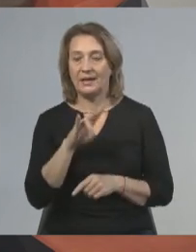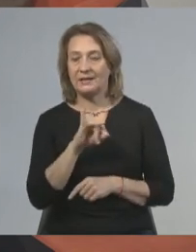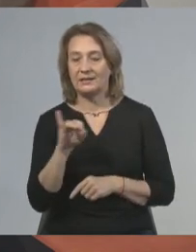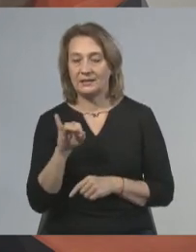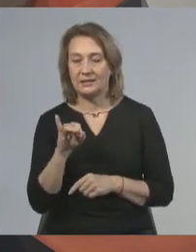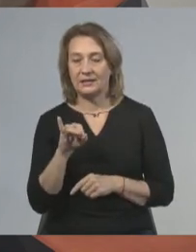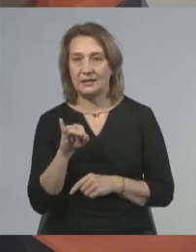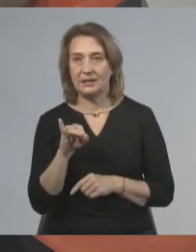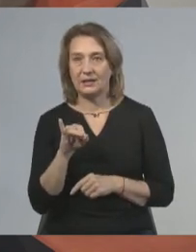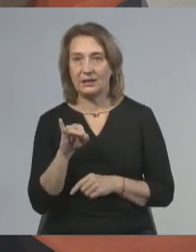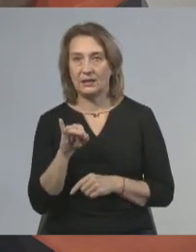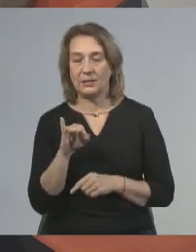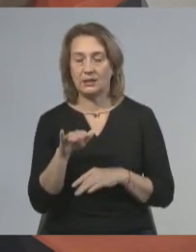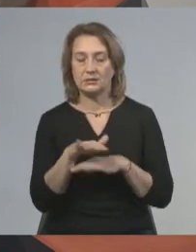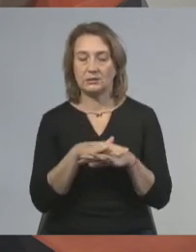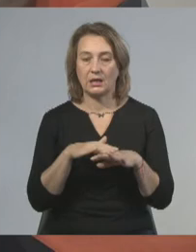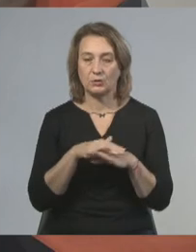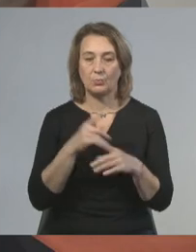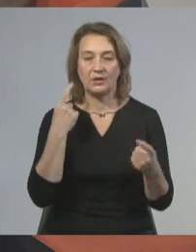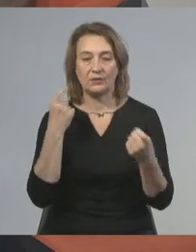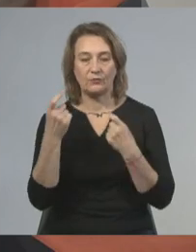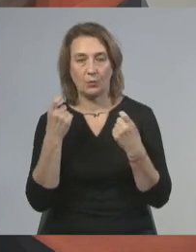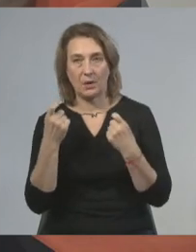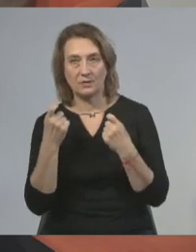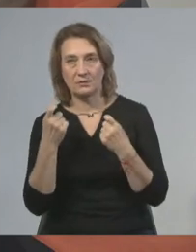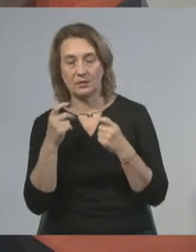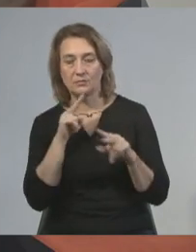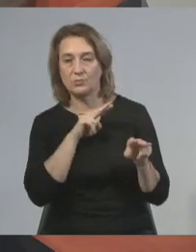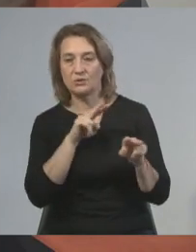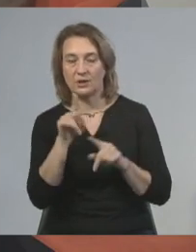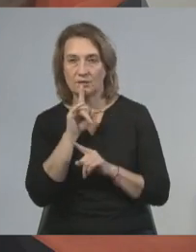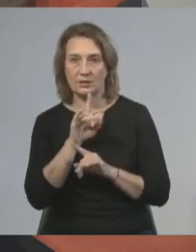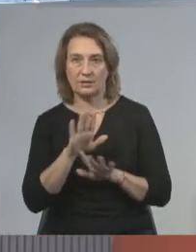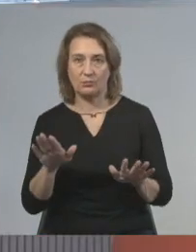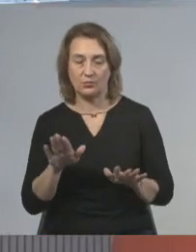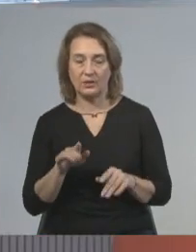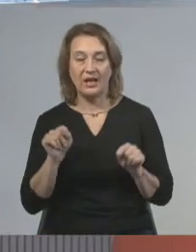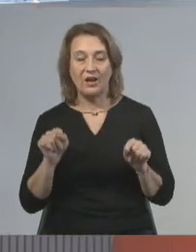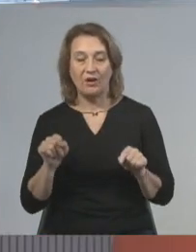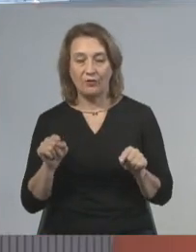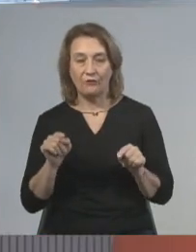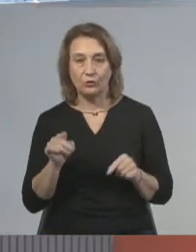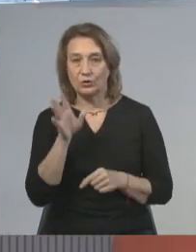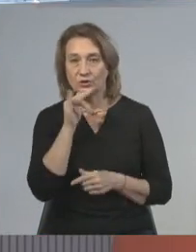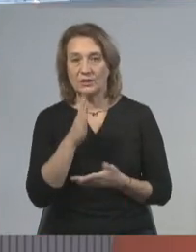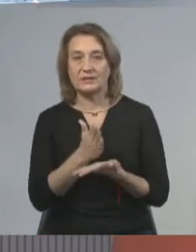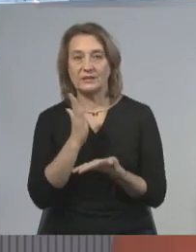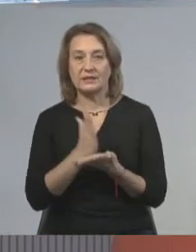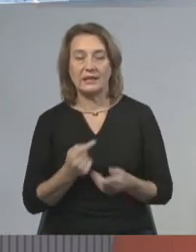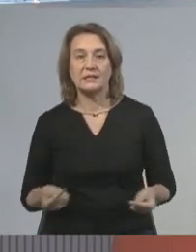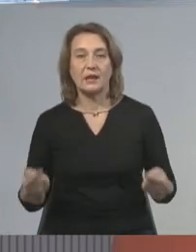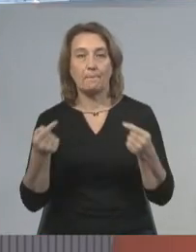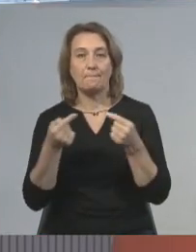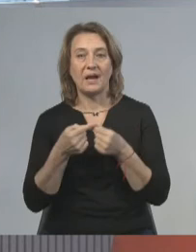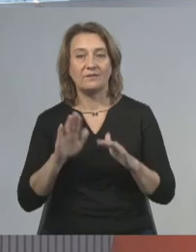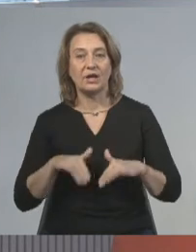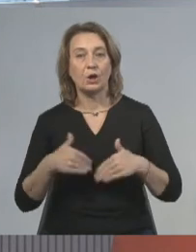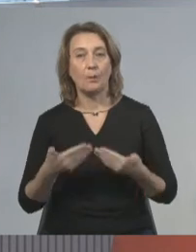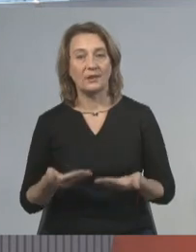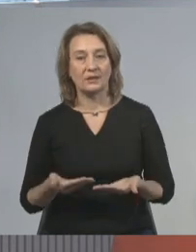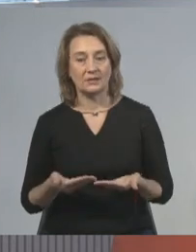no you know obstacles to mass media no other observers but there are certain